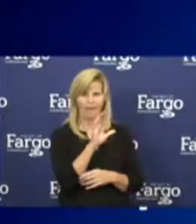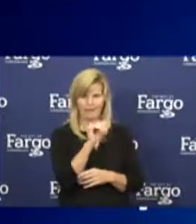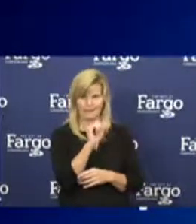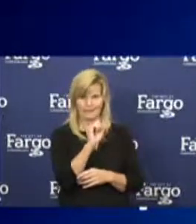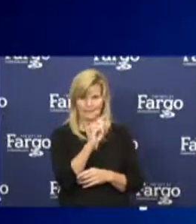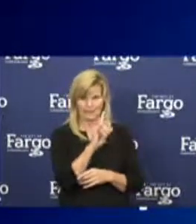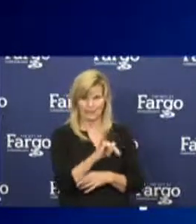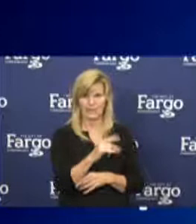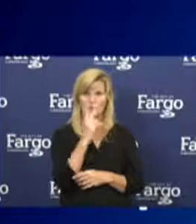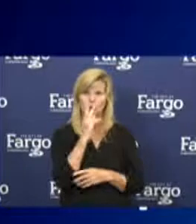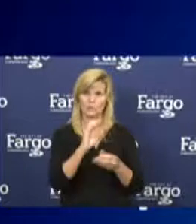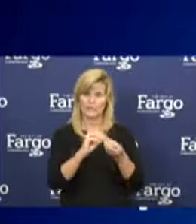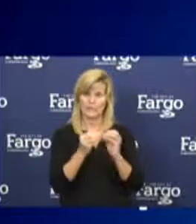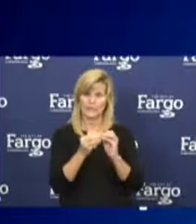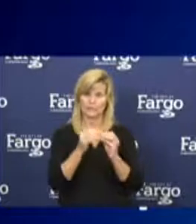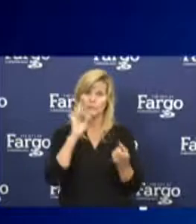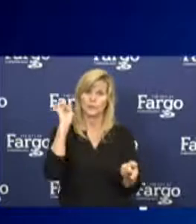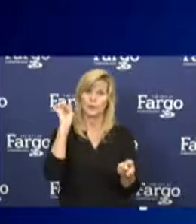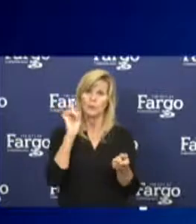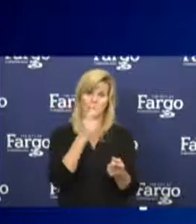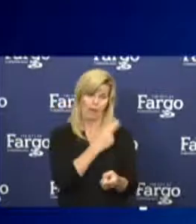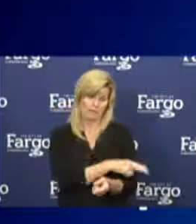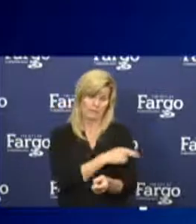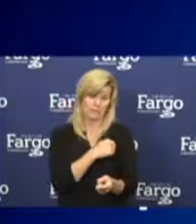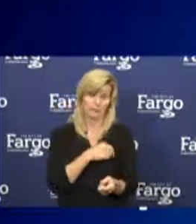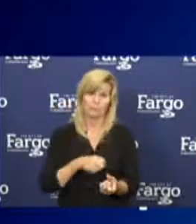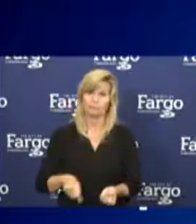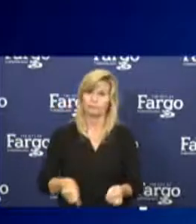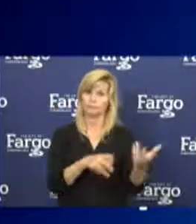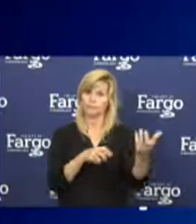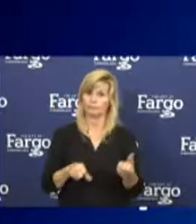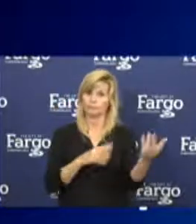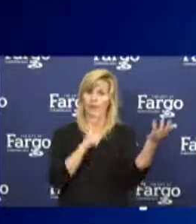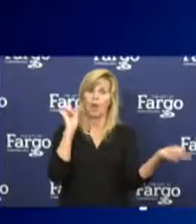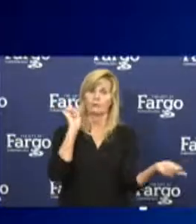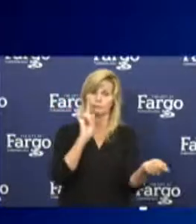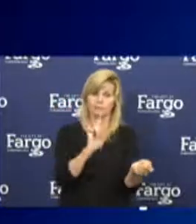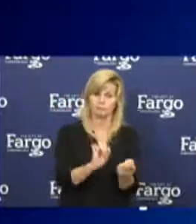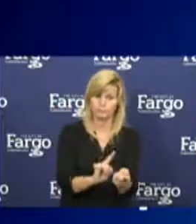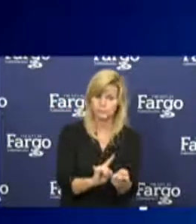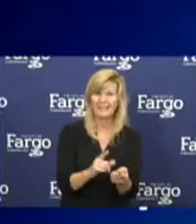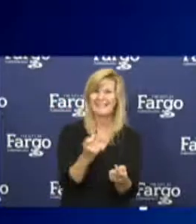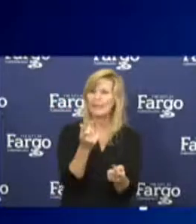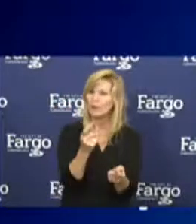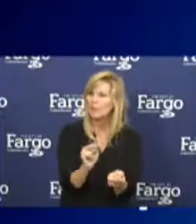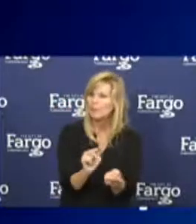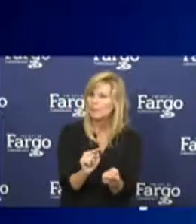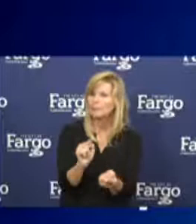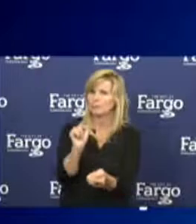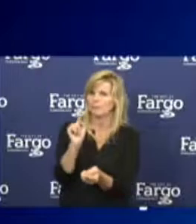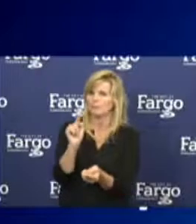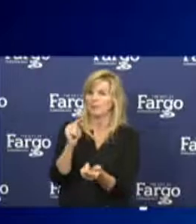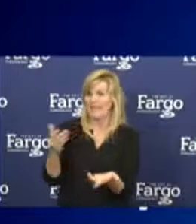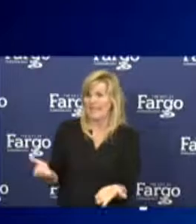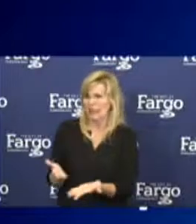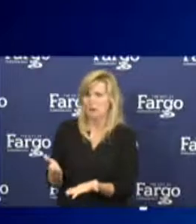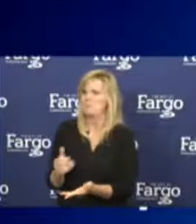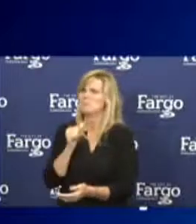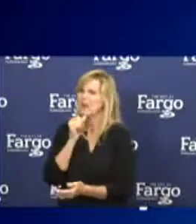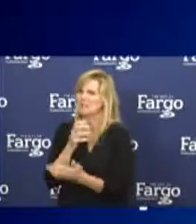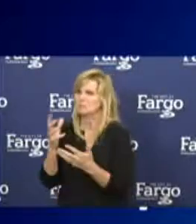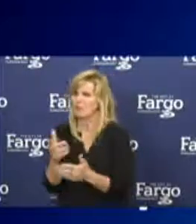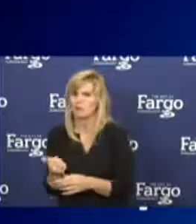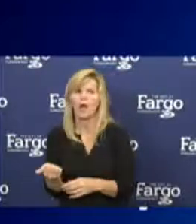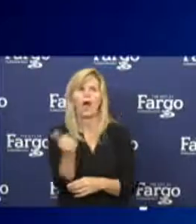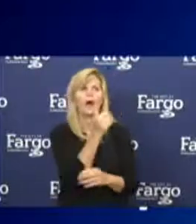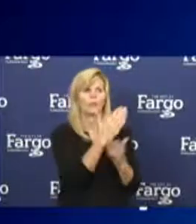the numbers were falling off in hospital admits, kind of picking back up again, but not so much in Cass County. It's more in the rest of the